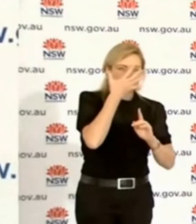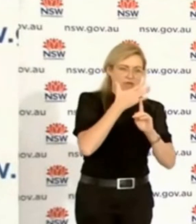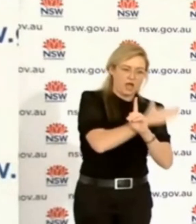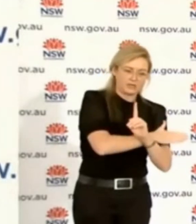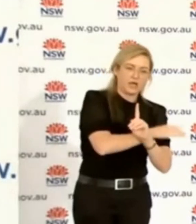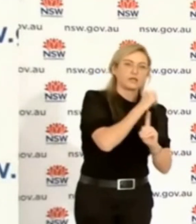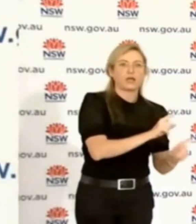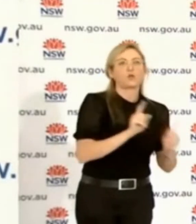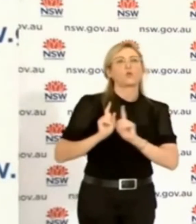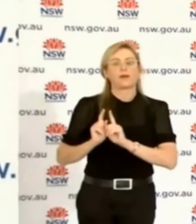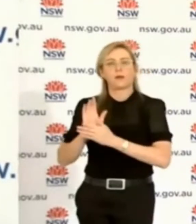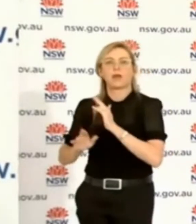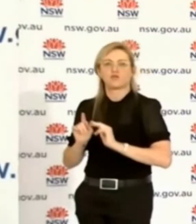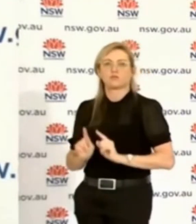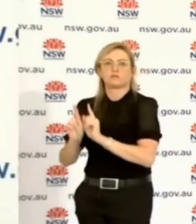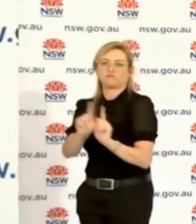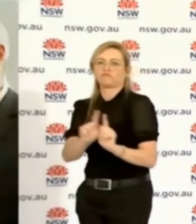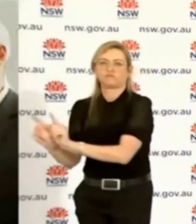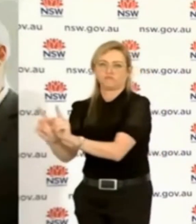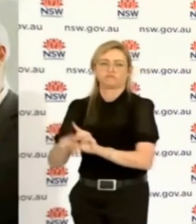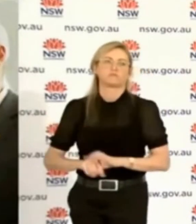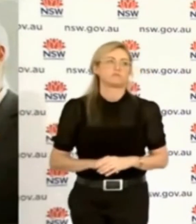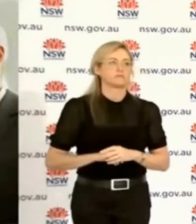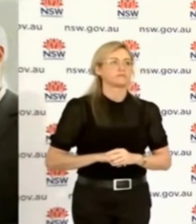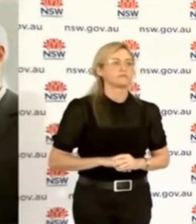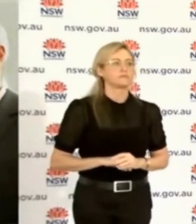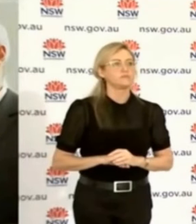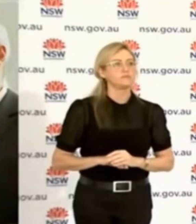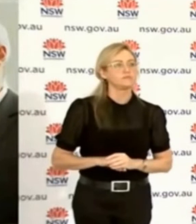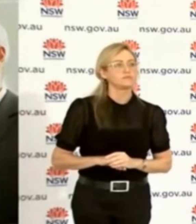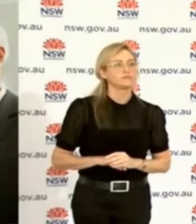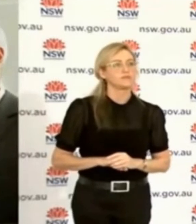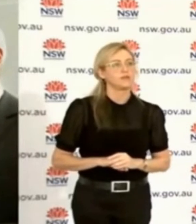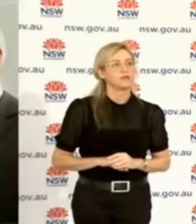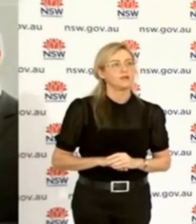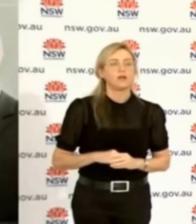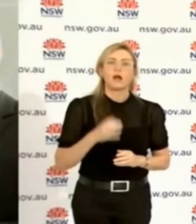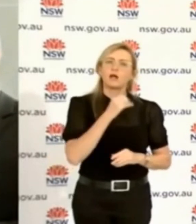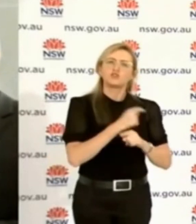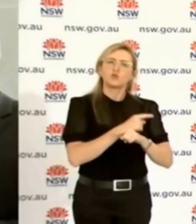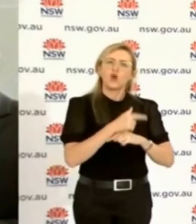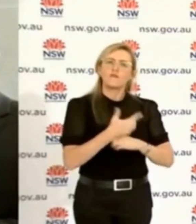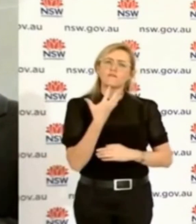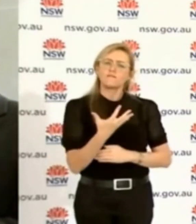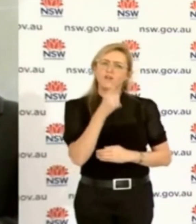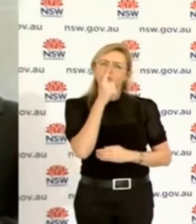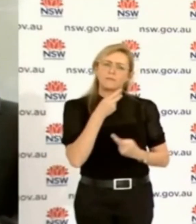with kids aged 12 to 16 who are unvaccinated? Because the 5 visitors says this